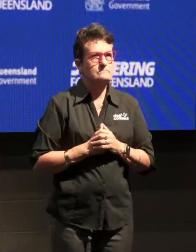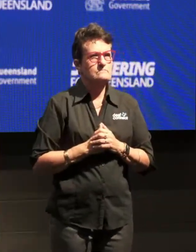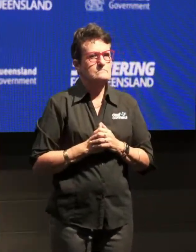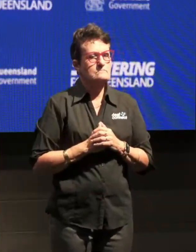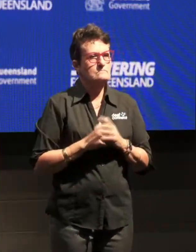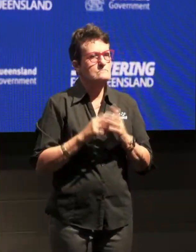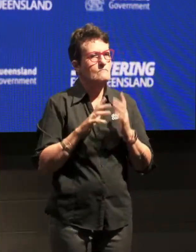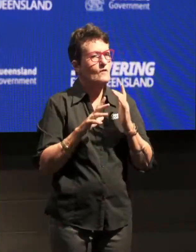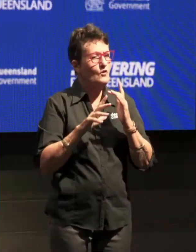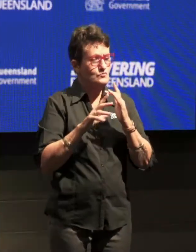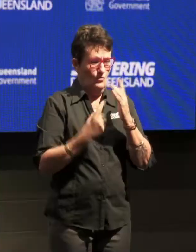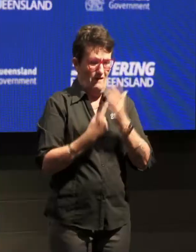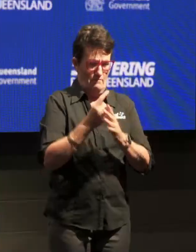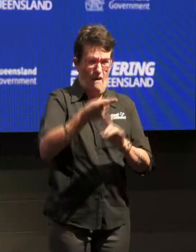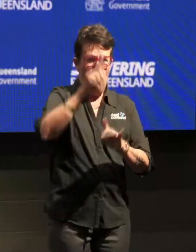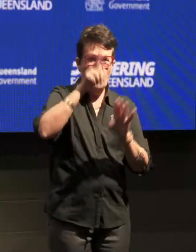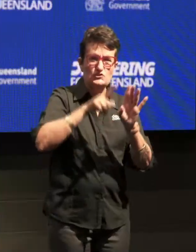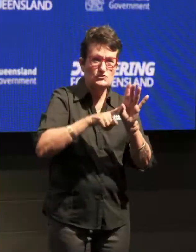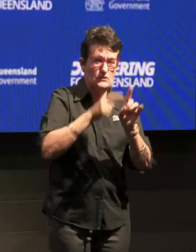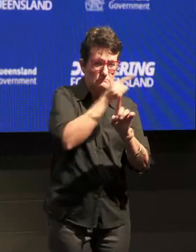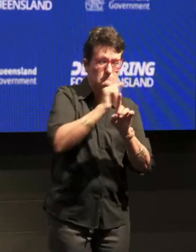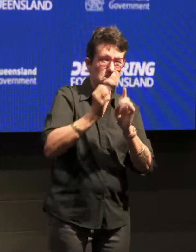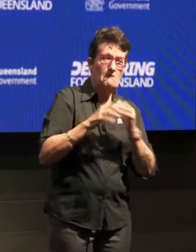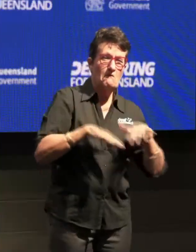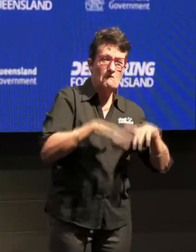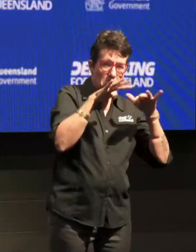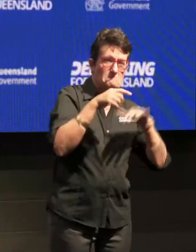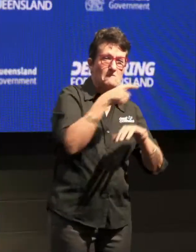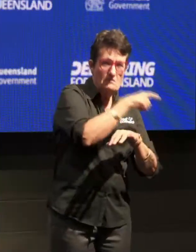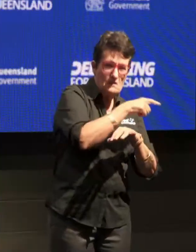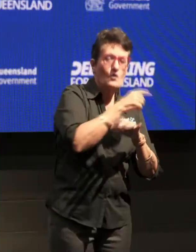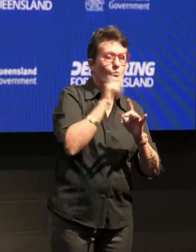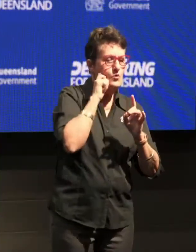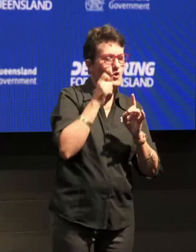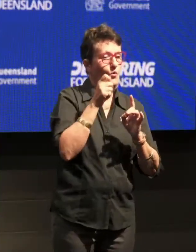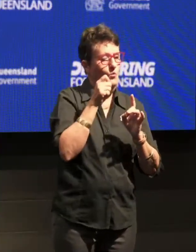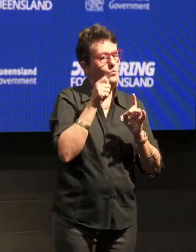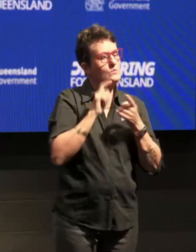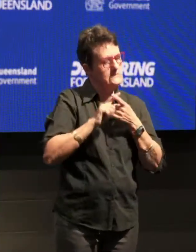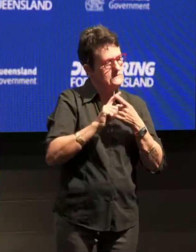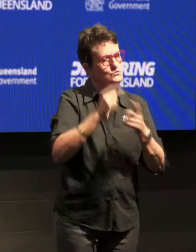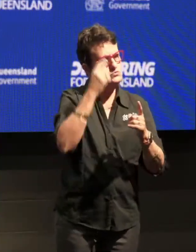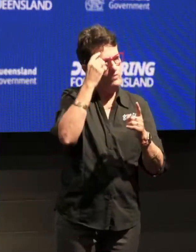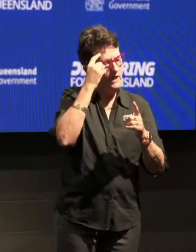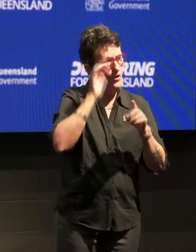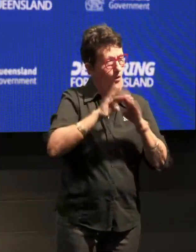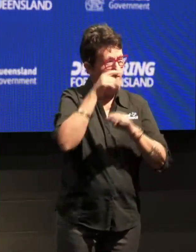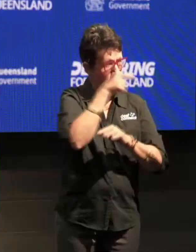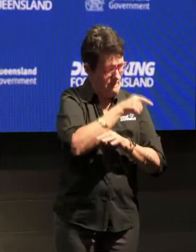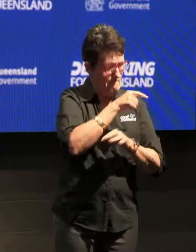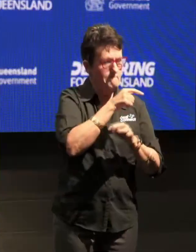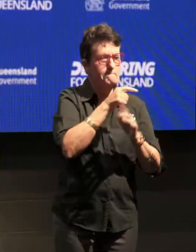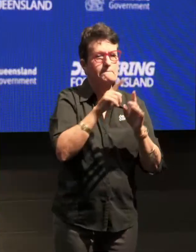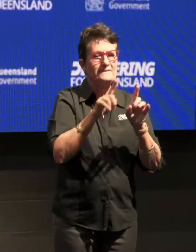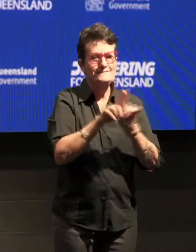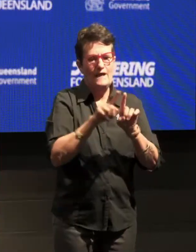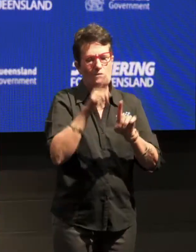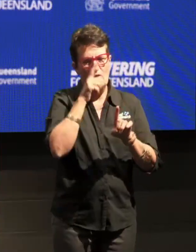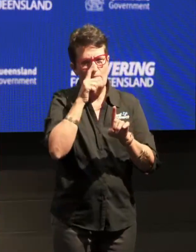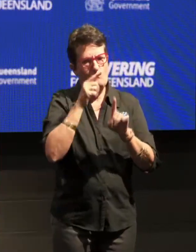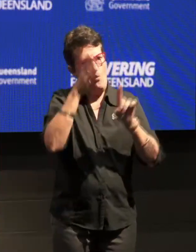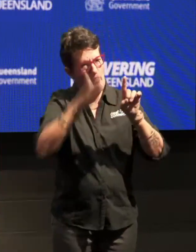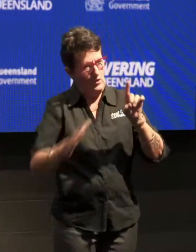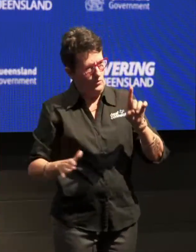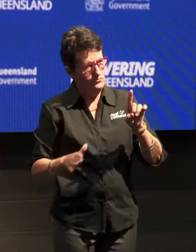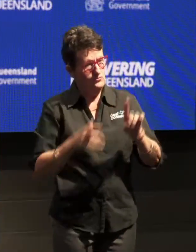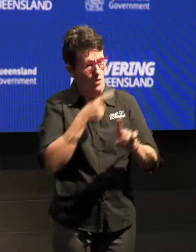year and beyond will continue to be in our thoughts, because it is vital that those proud communities